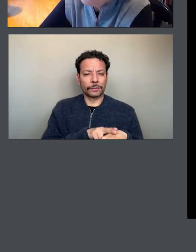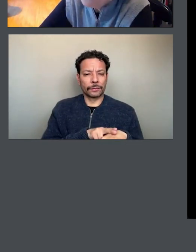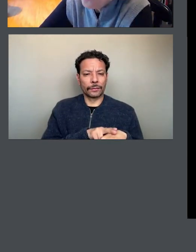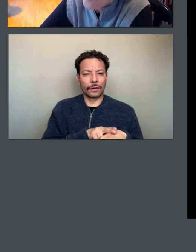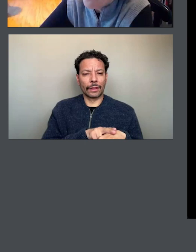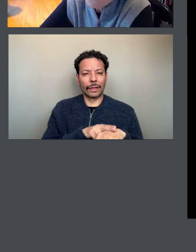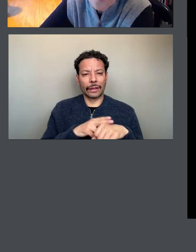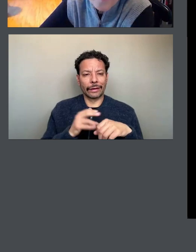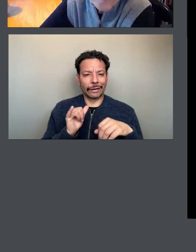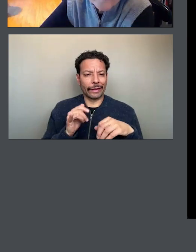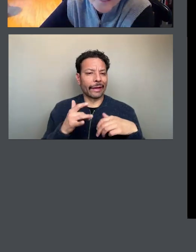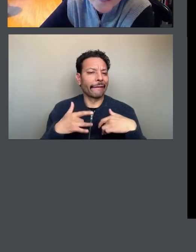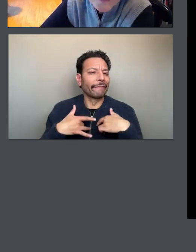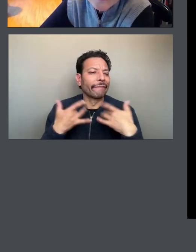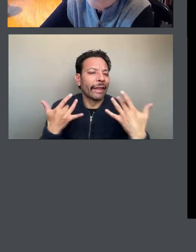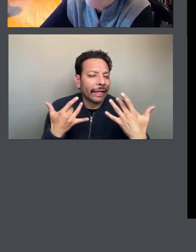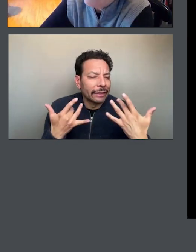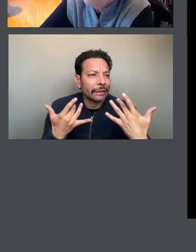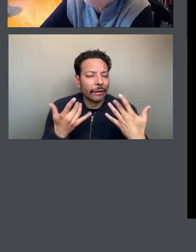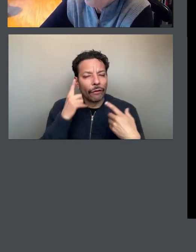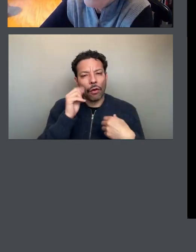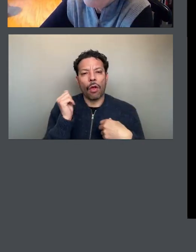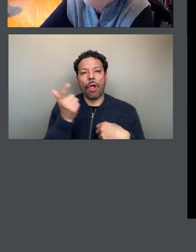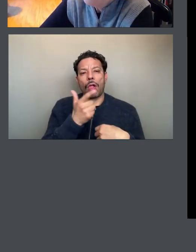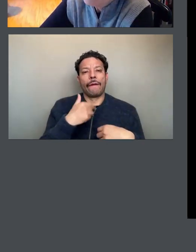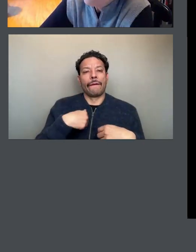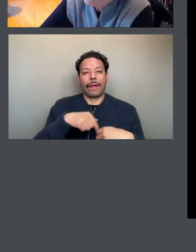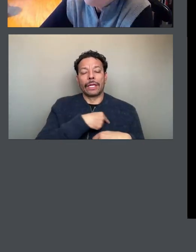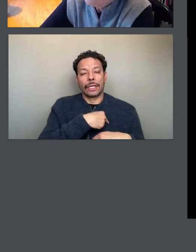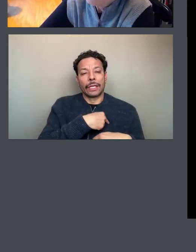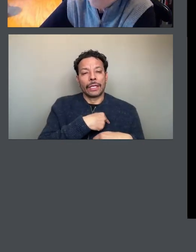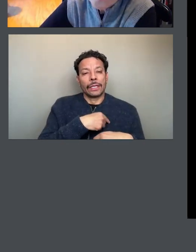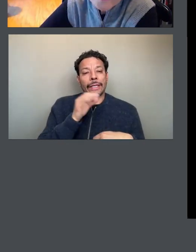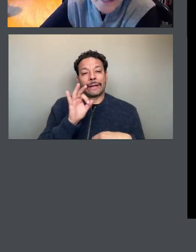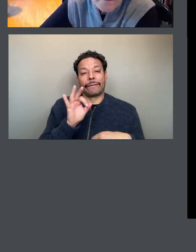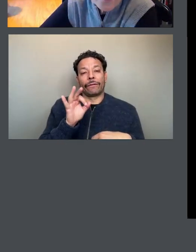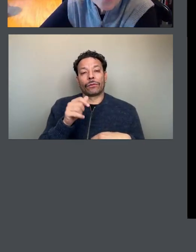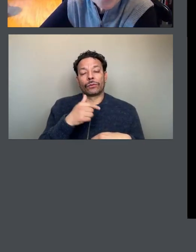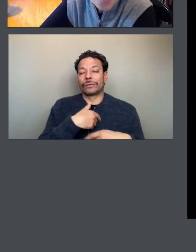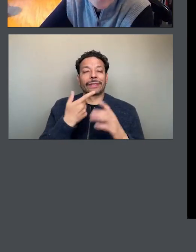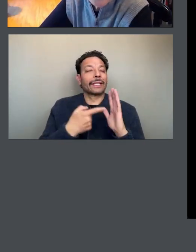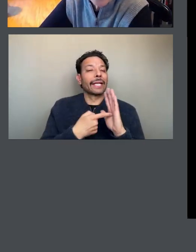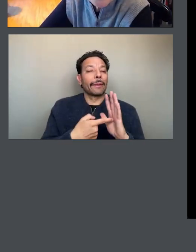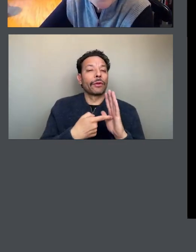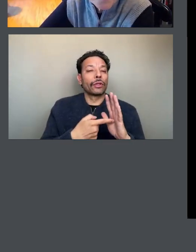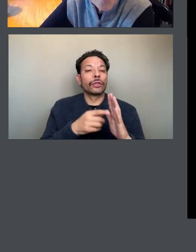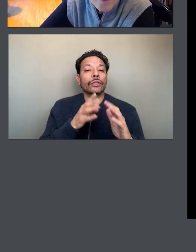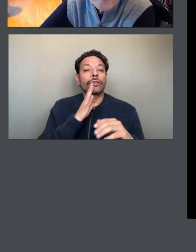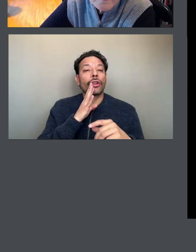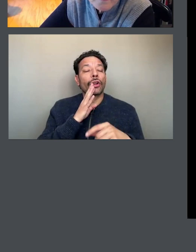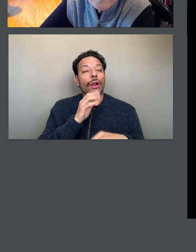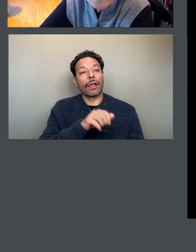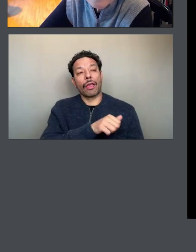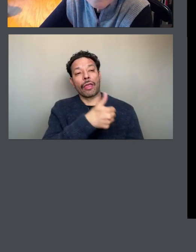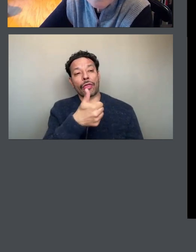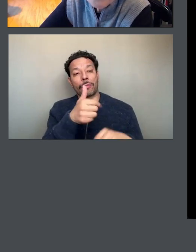event, if you will, for all of us. If we, for example, are talking with